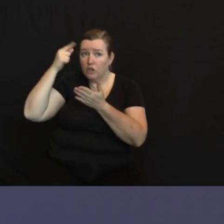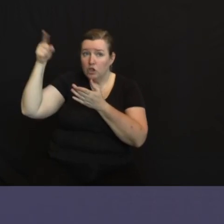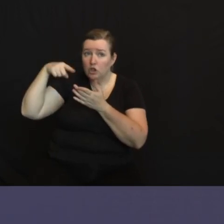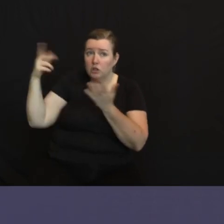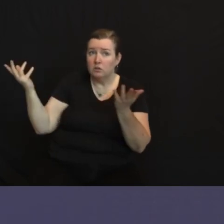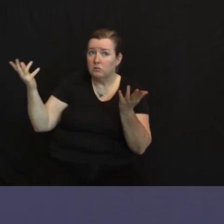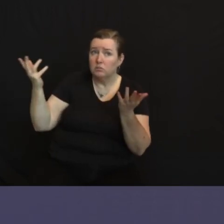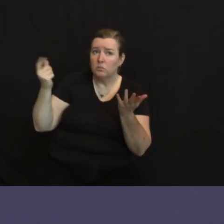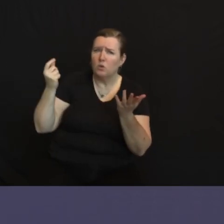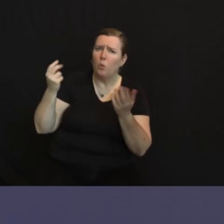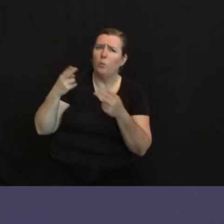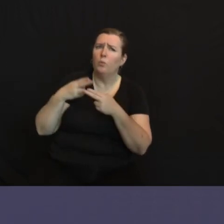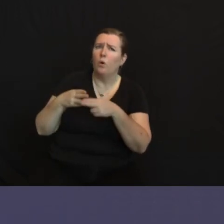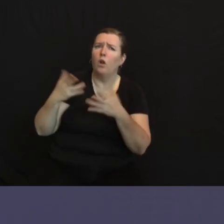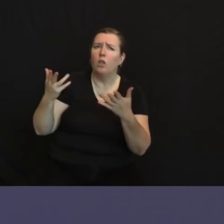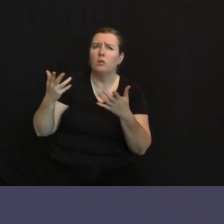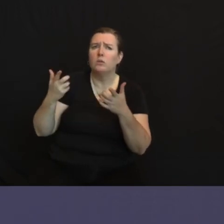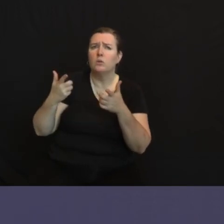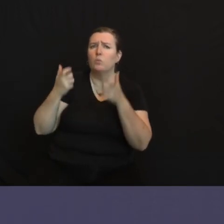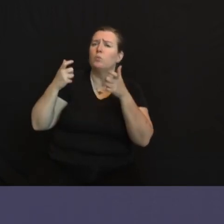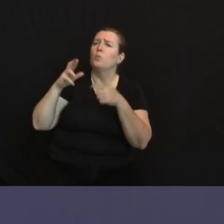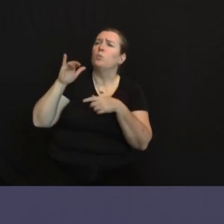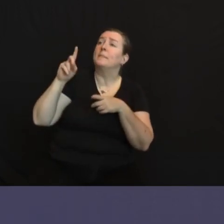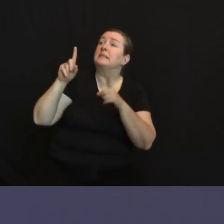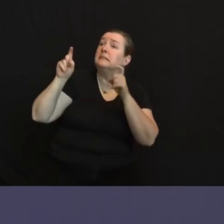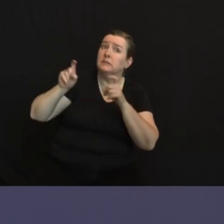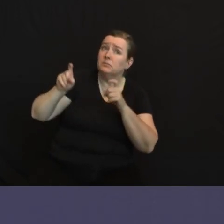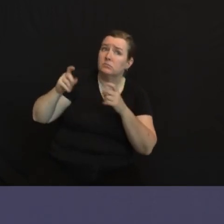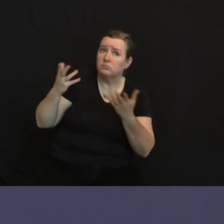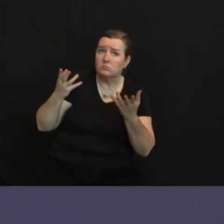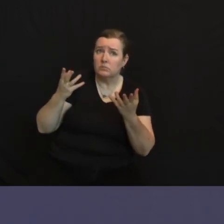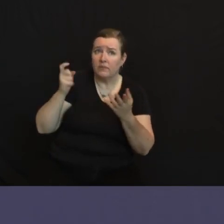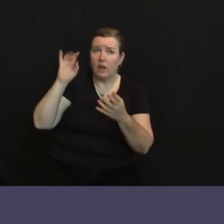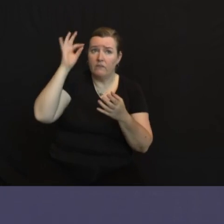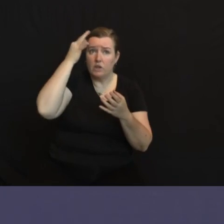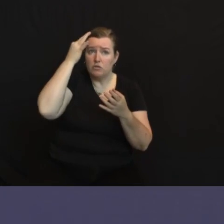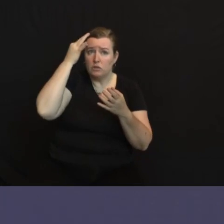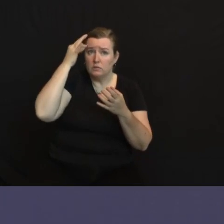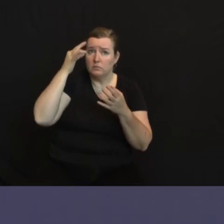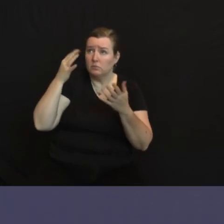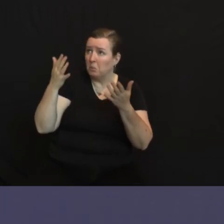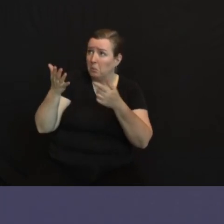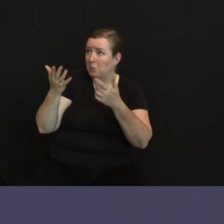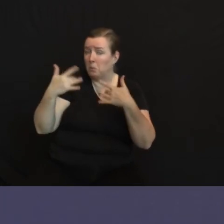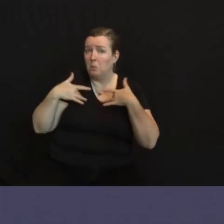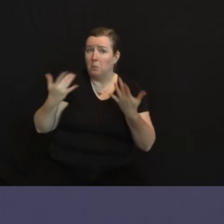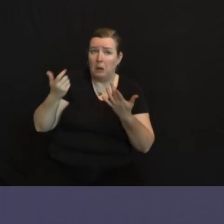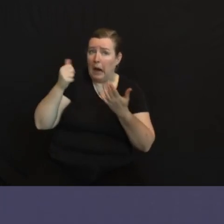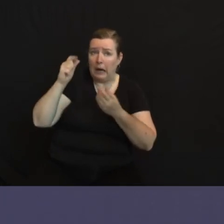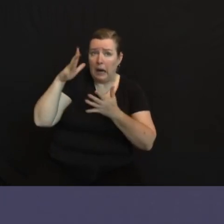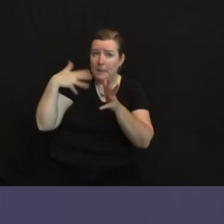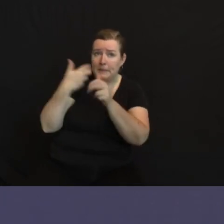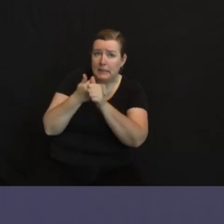you announced a couple weeks ago we'd received from the state, from the feds. Curious maybe how many we've received, are they being used, and will